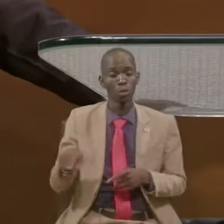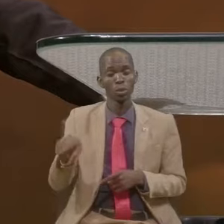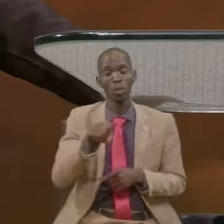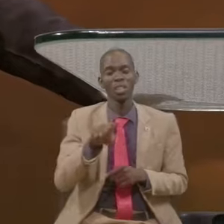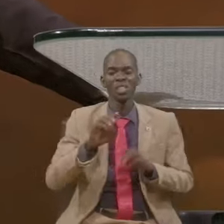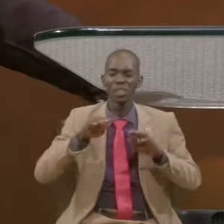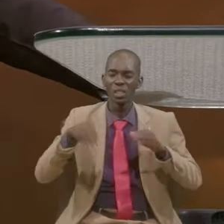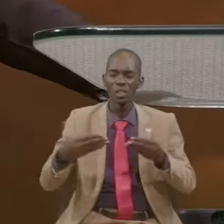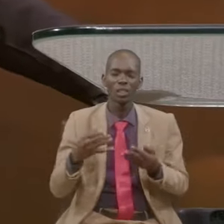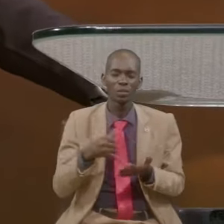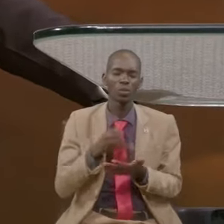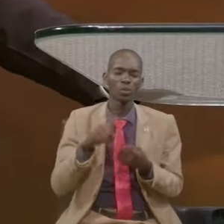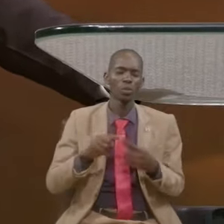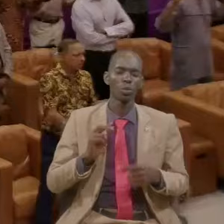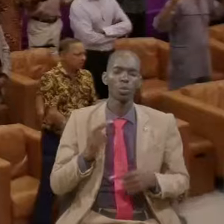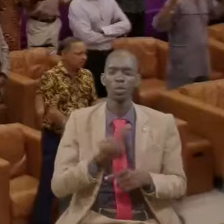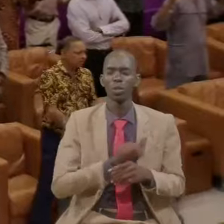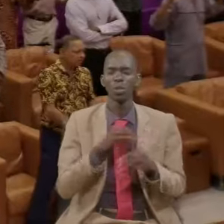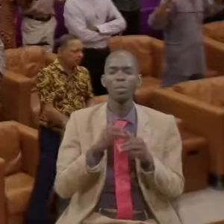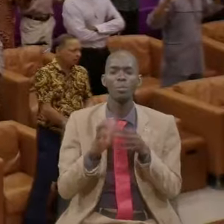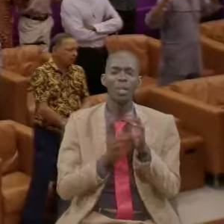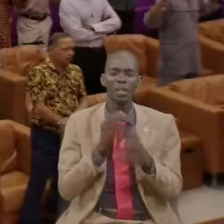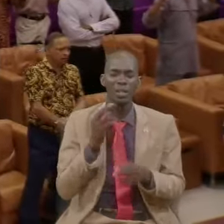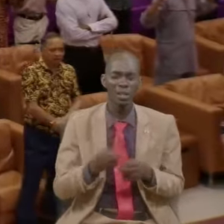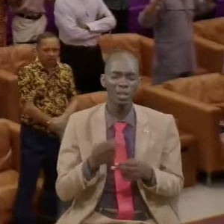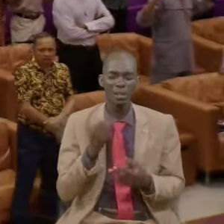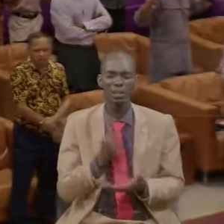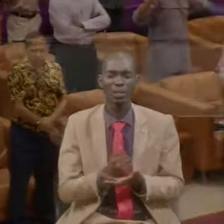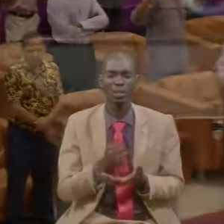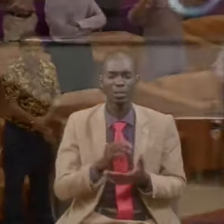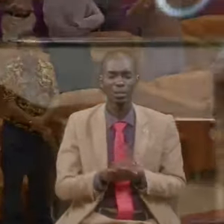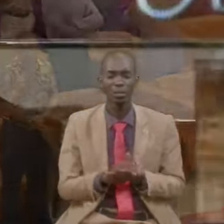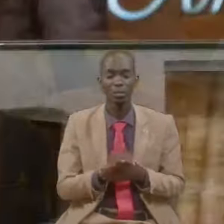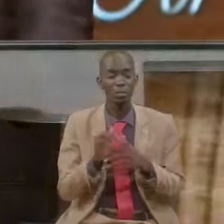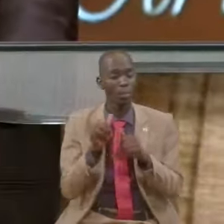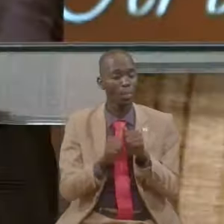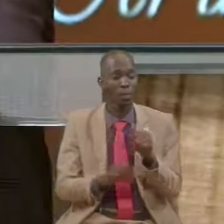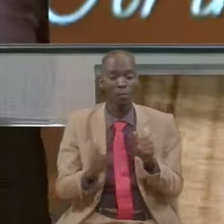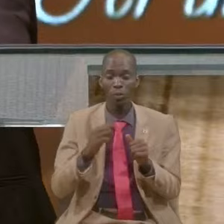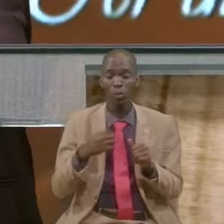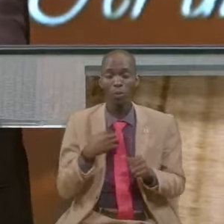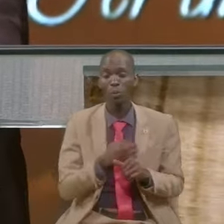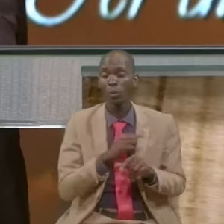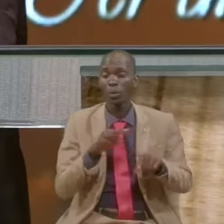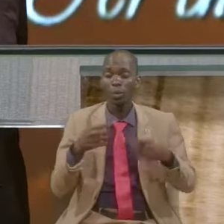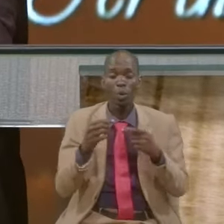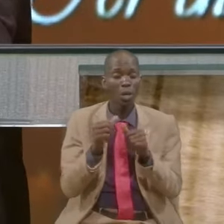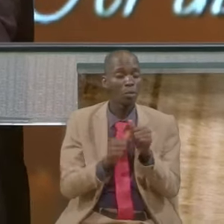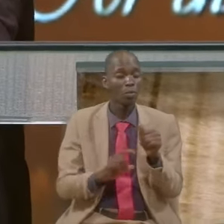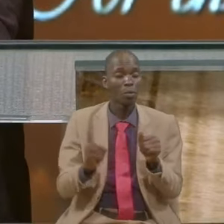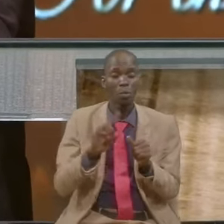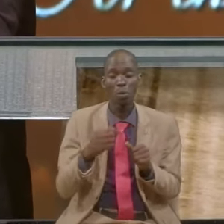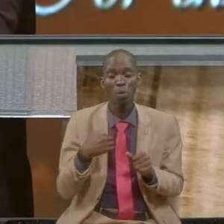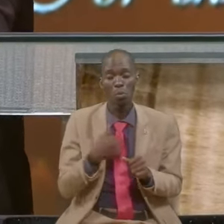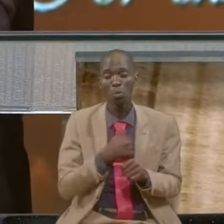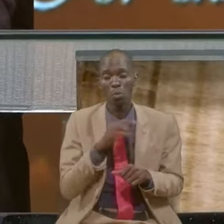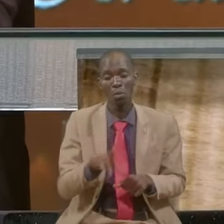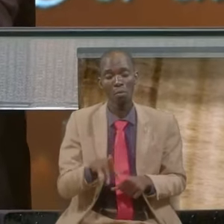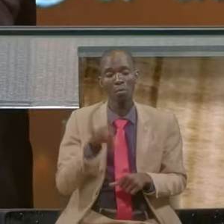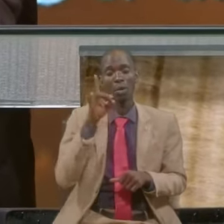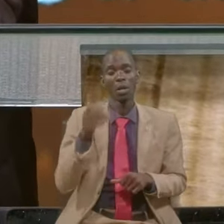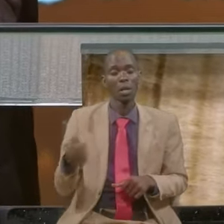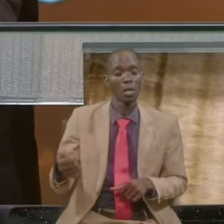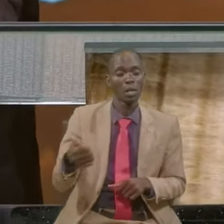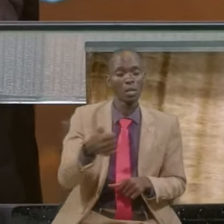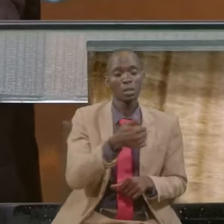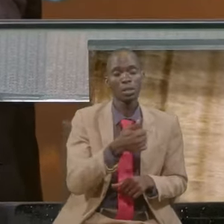it to us in Jesus' name. Everywhere we go, everywhere we find ourselves,